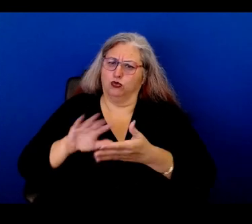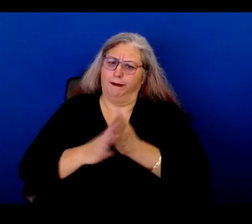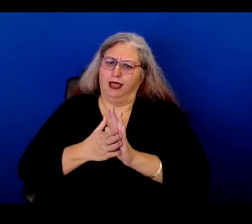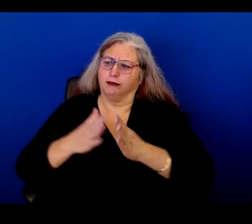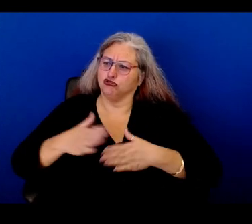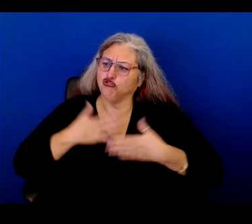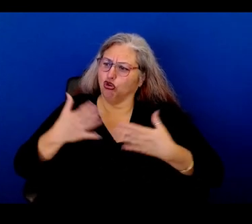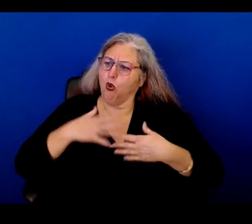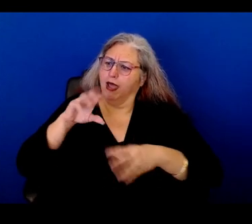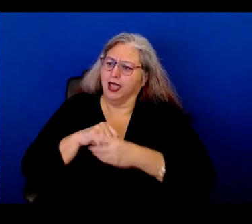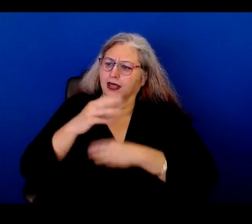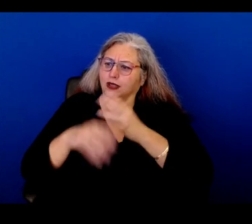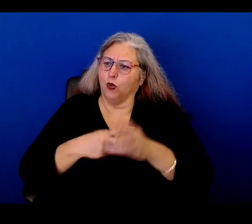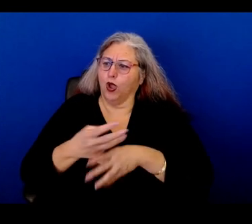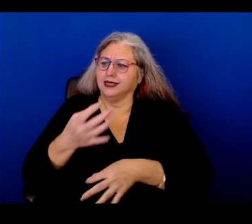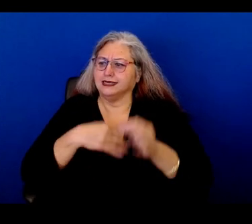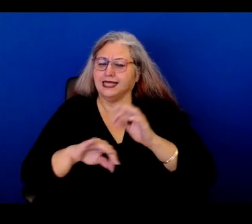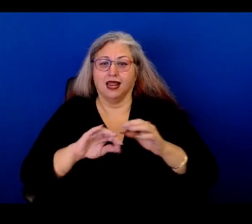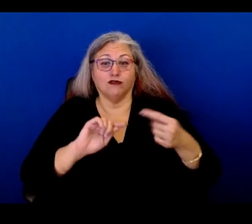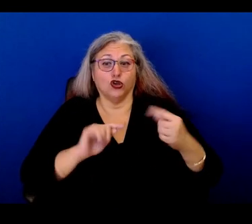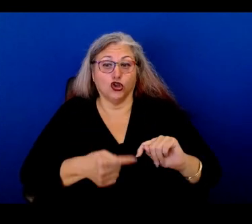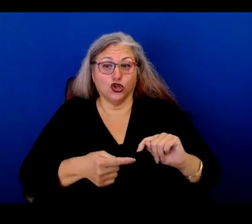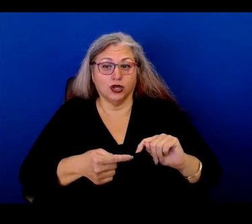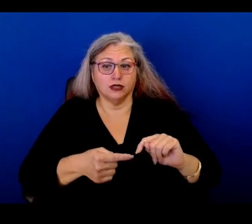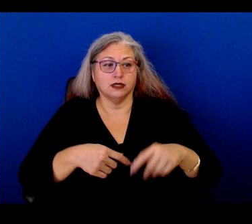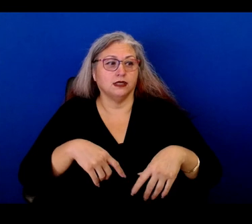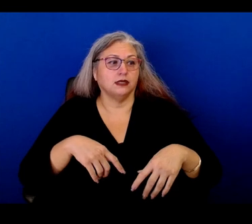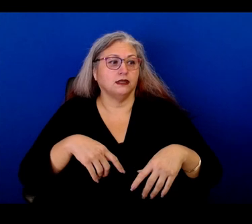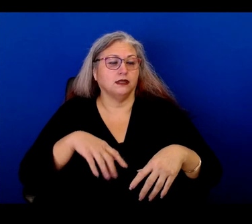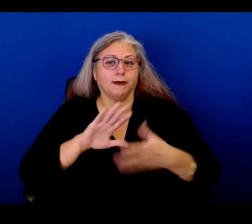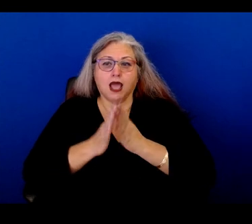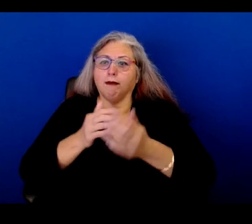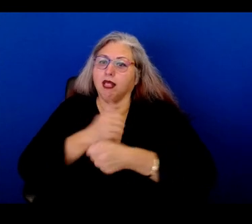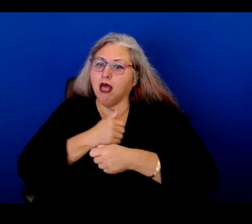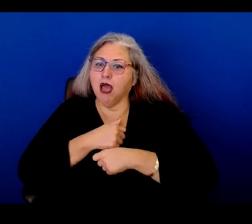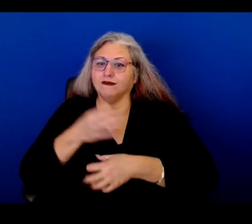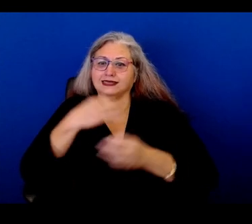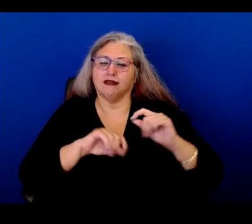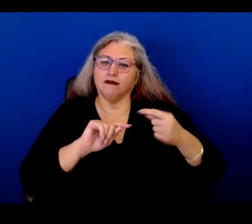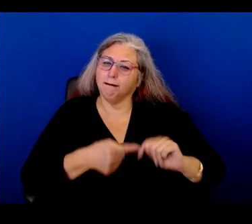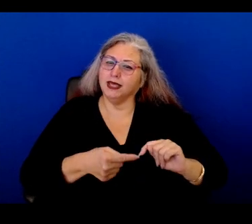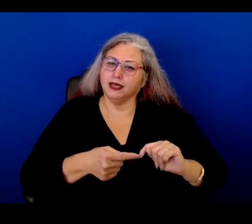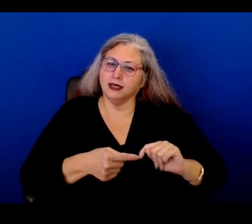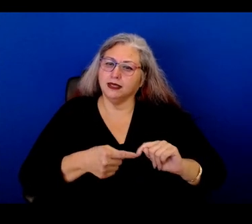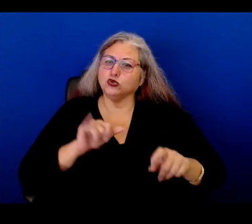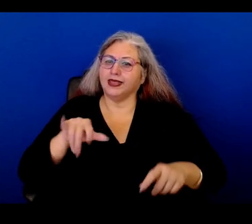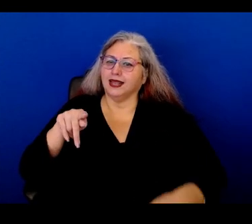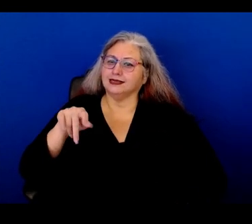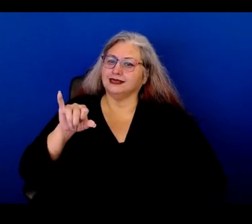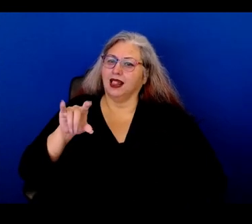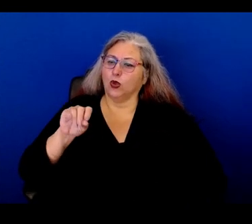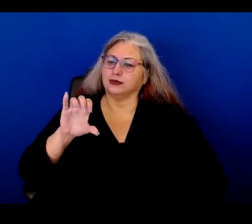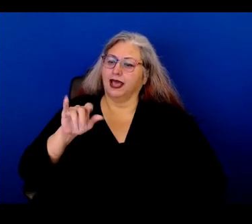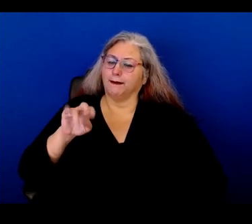in the world instead of a sense of hurt, or a sense of love in the world instead of pain? So the psilocybin,